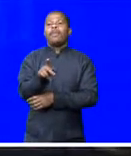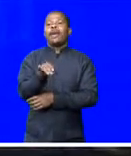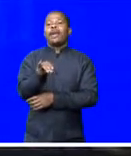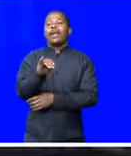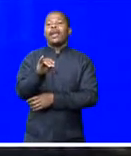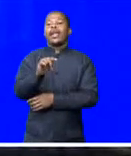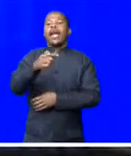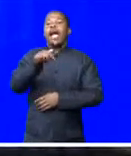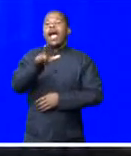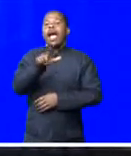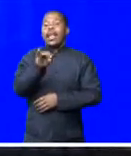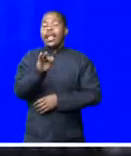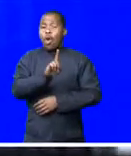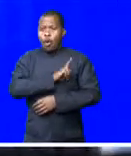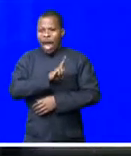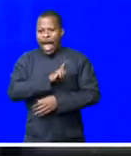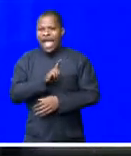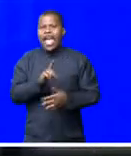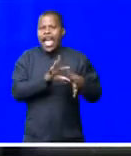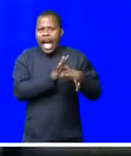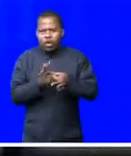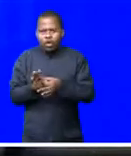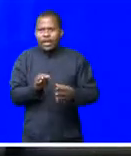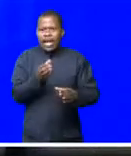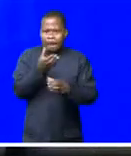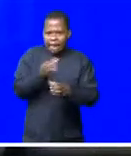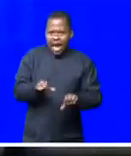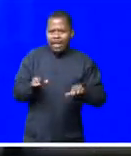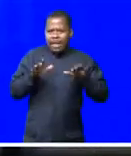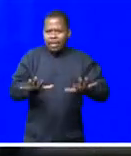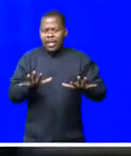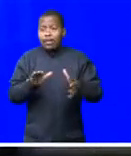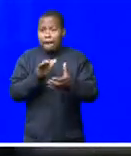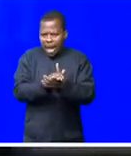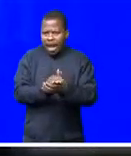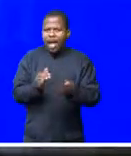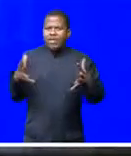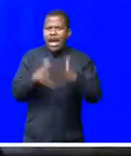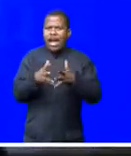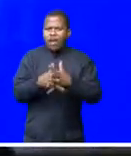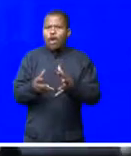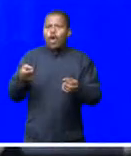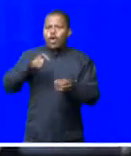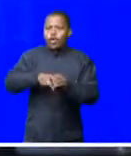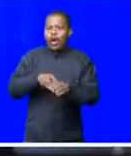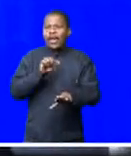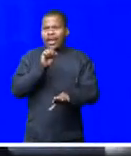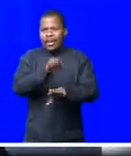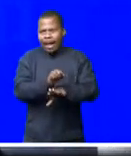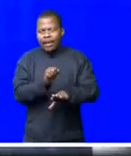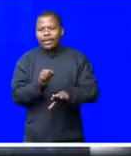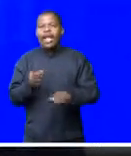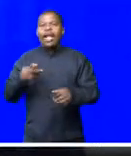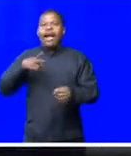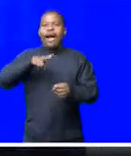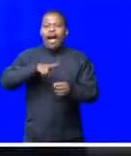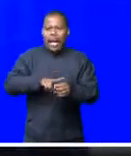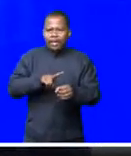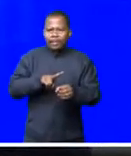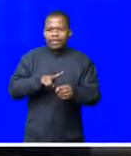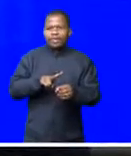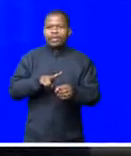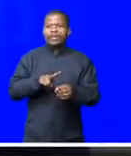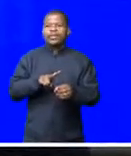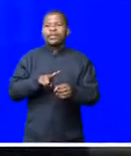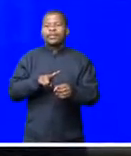kutawungenela umhlangano wenhlangano yemave ladlelana nemangisi iCommonwealth Heads of Government meeting lowatiwa ngokuthi